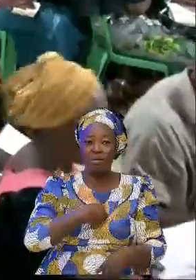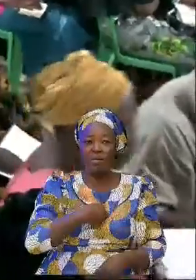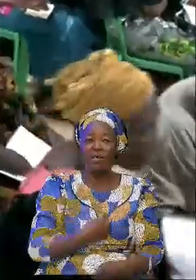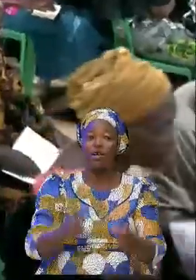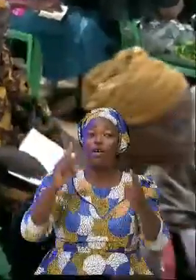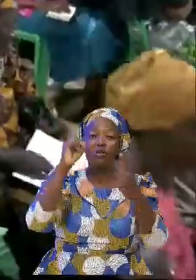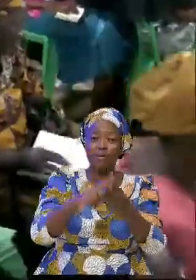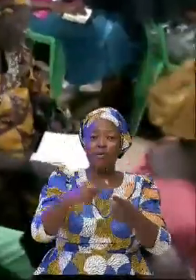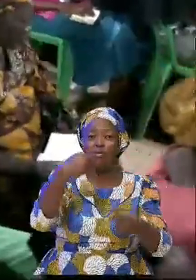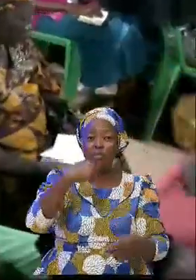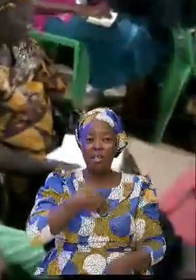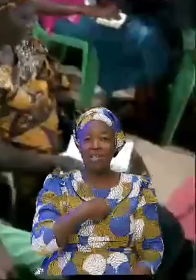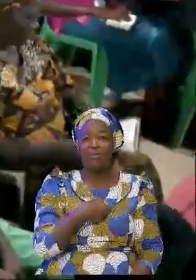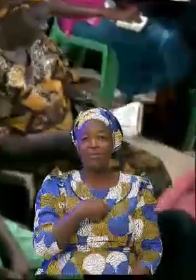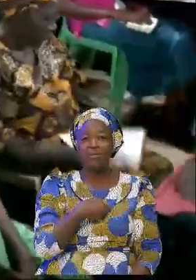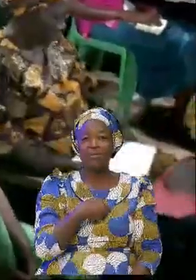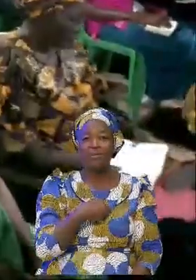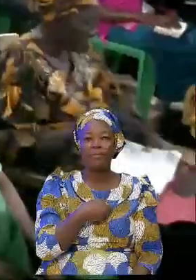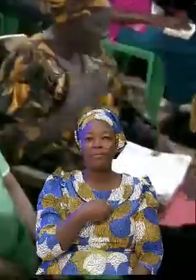me, unto me,